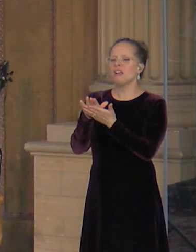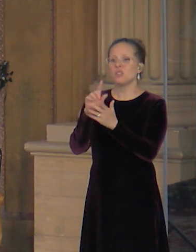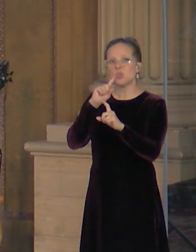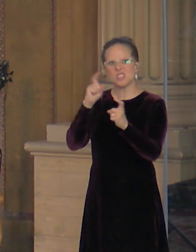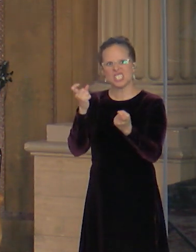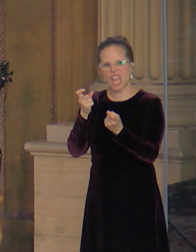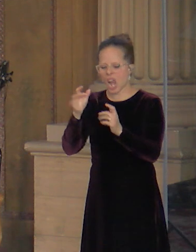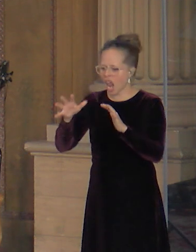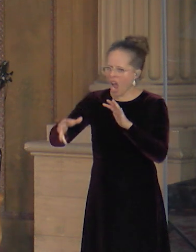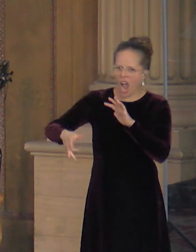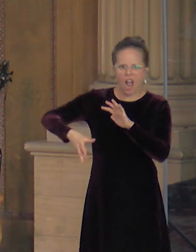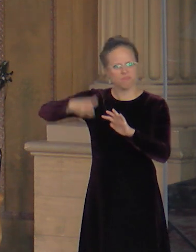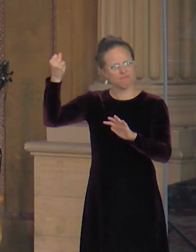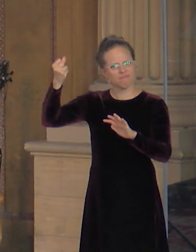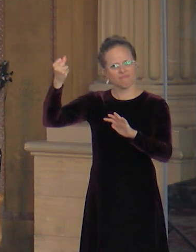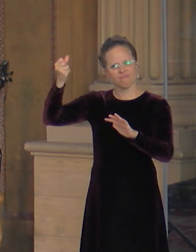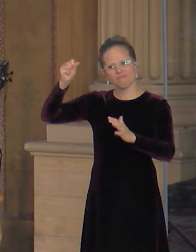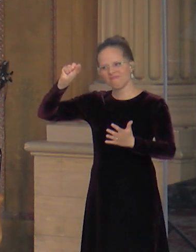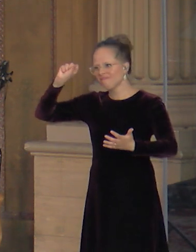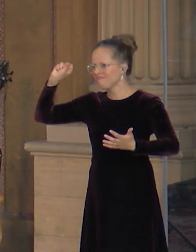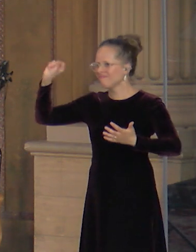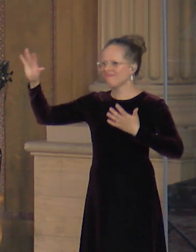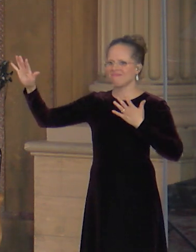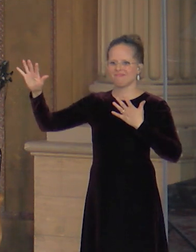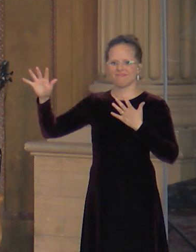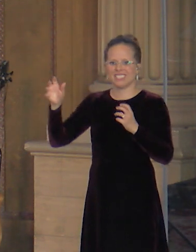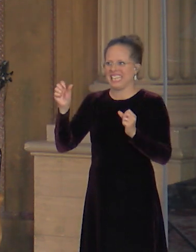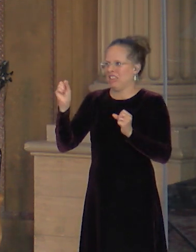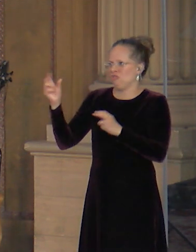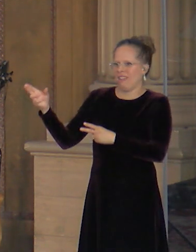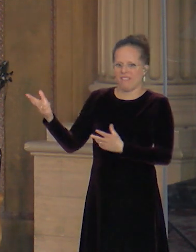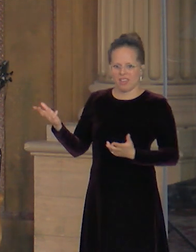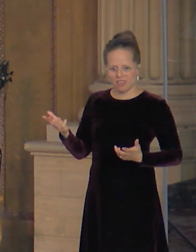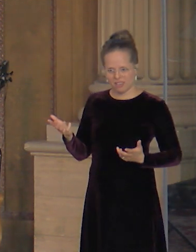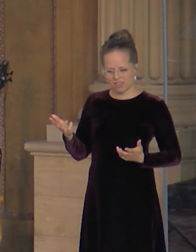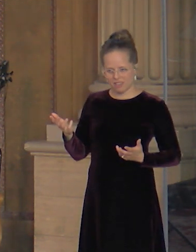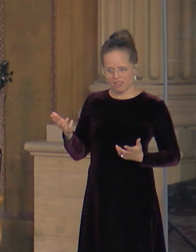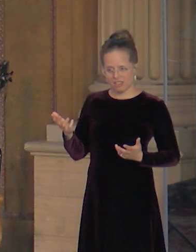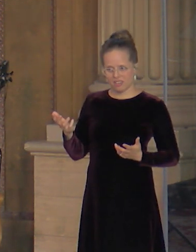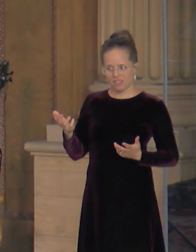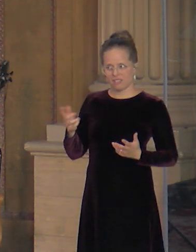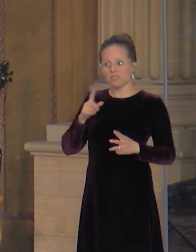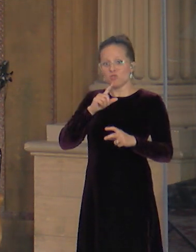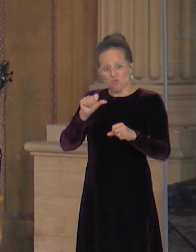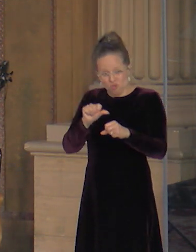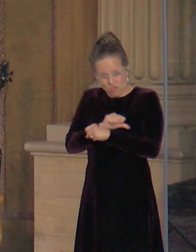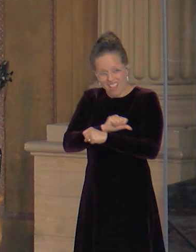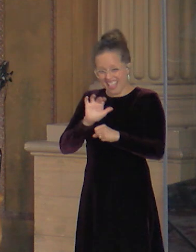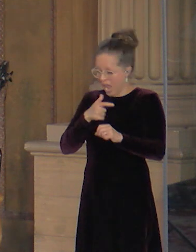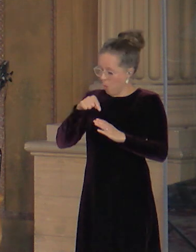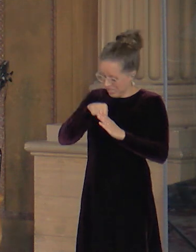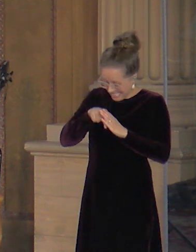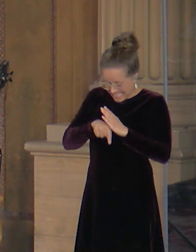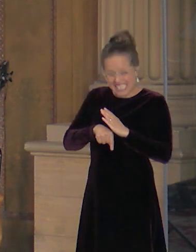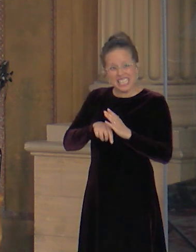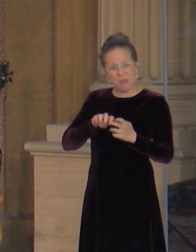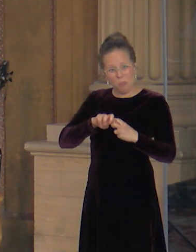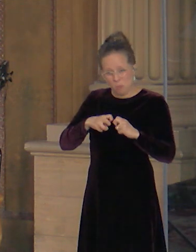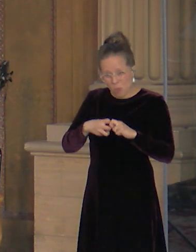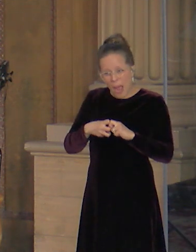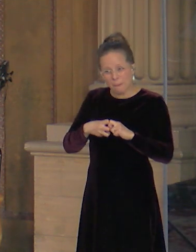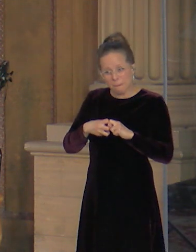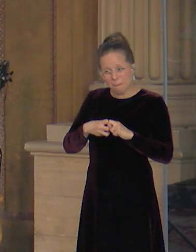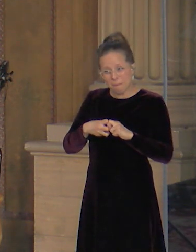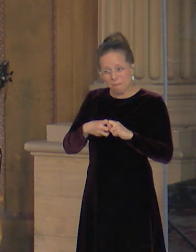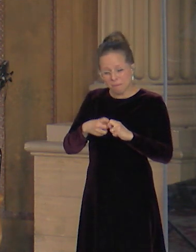bad politics that's just one fruit of our sin and to really remedy our deepest problem he had to go to the cross